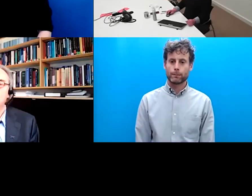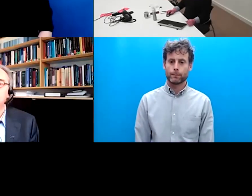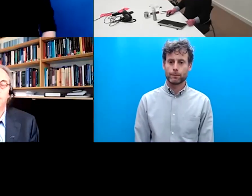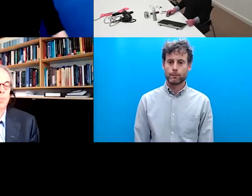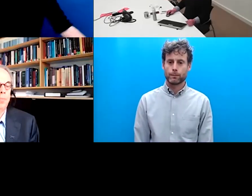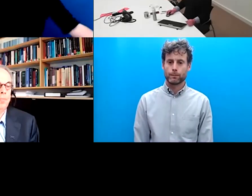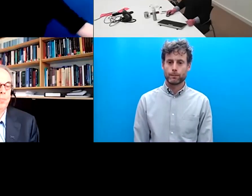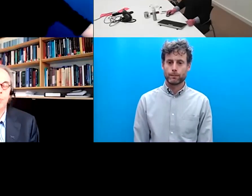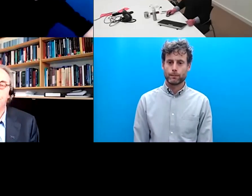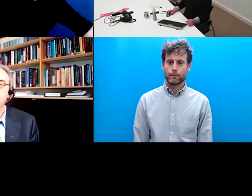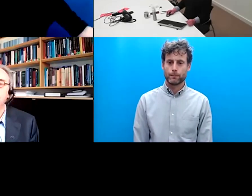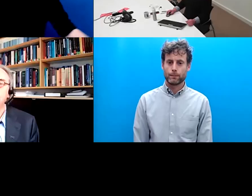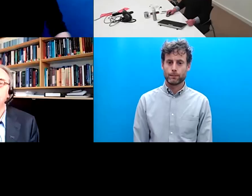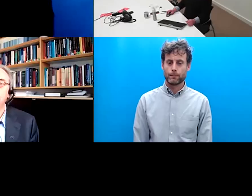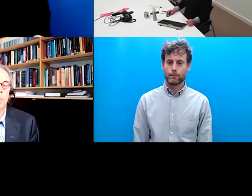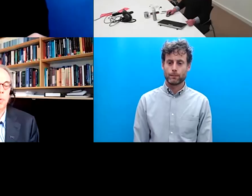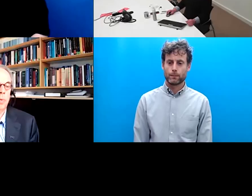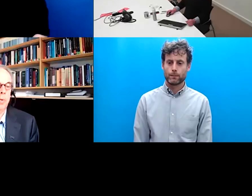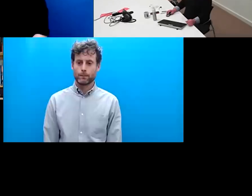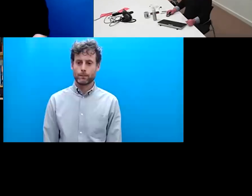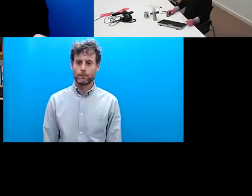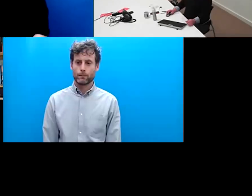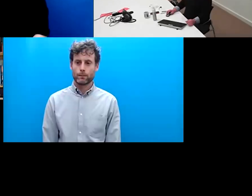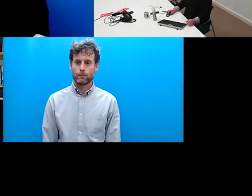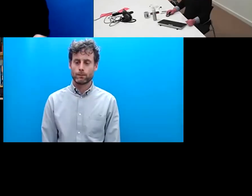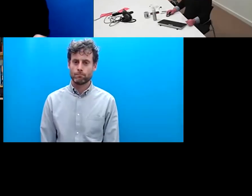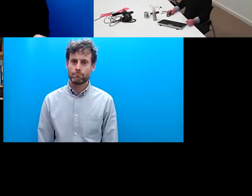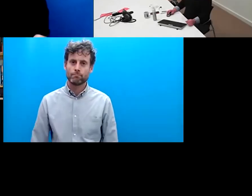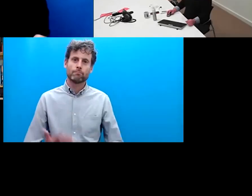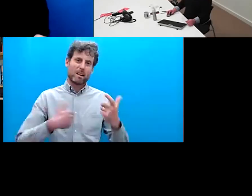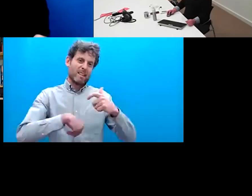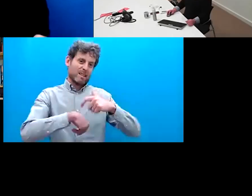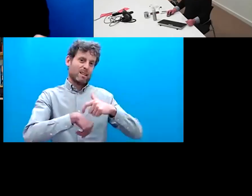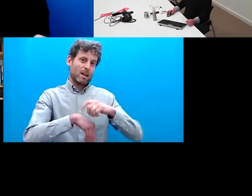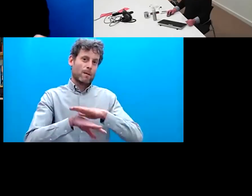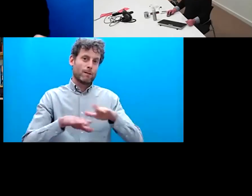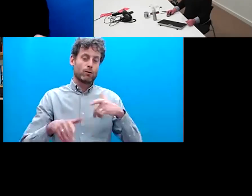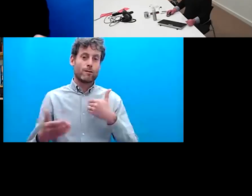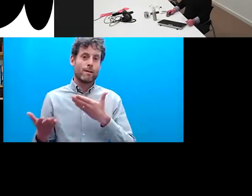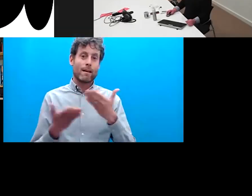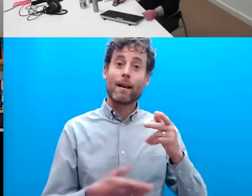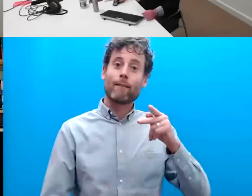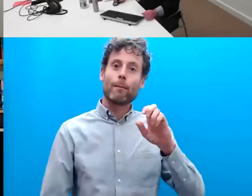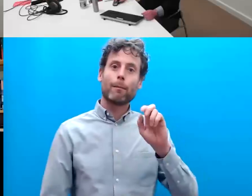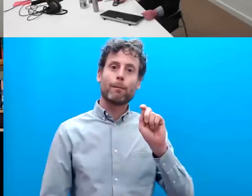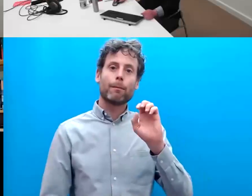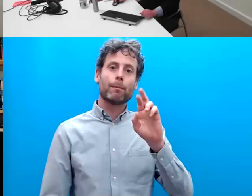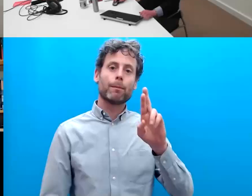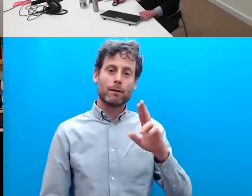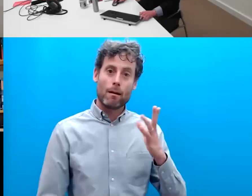Thank you. Thanks. And I think we are out of time, so I'll hand back over to Peter. I think in the interest of time, we now have